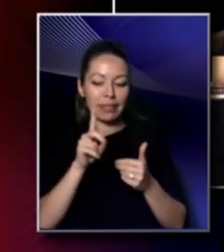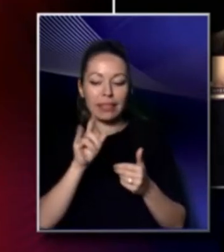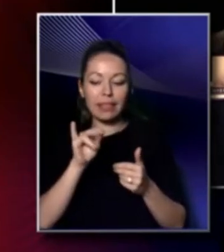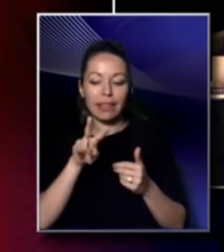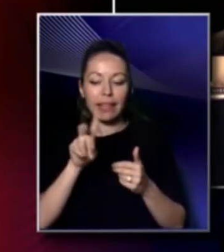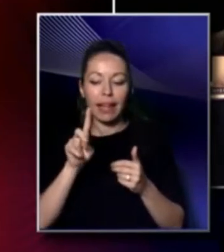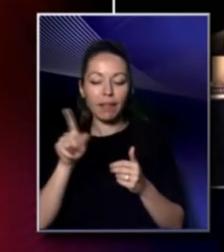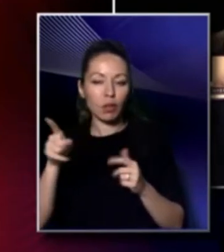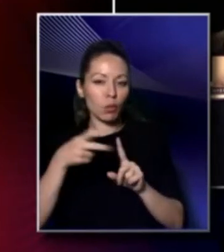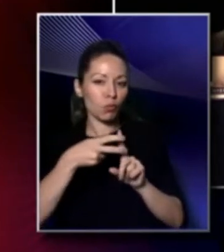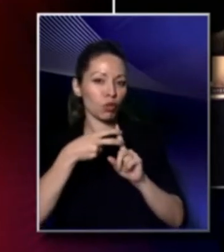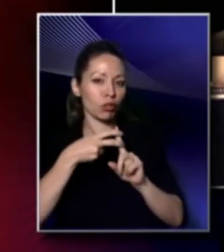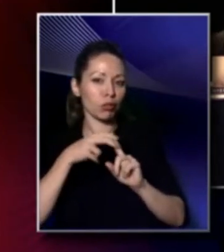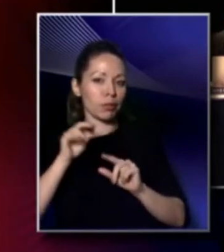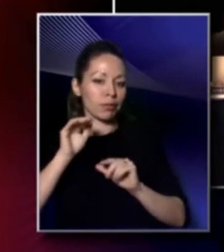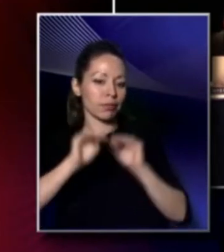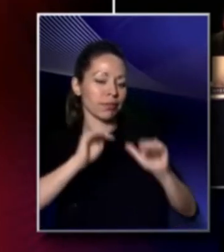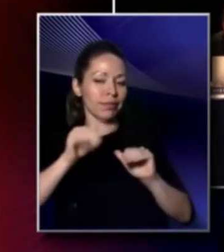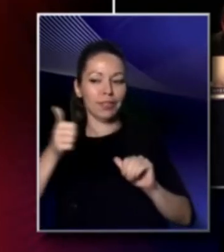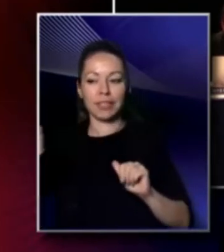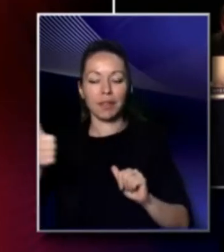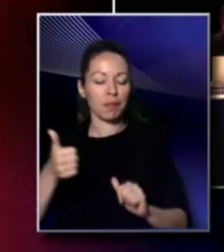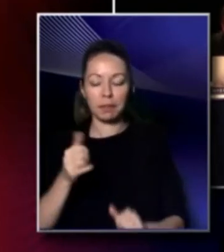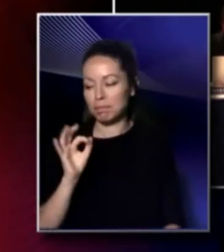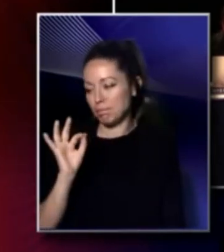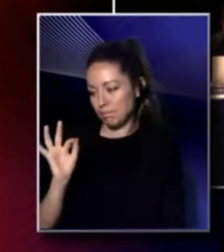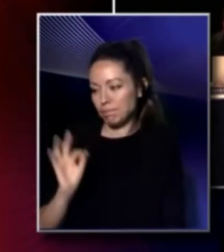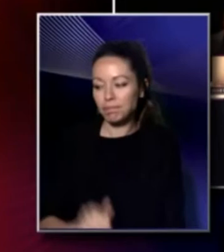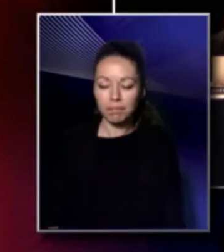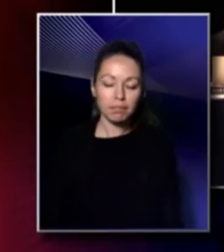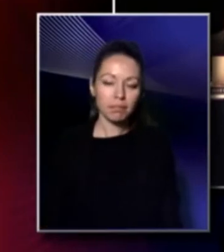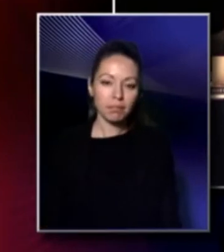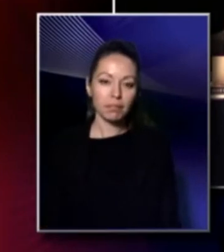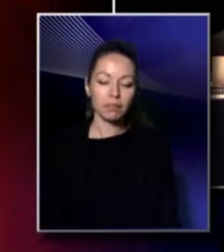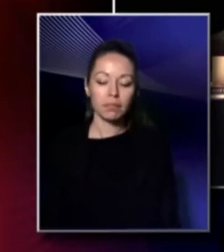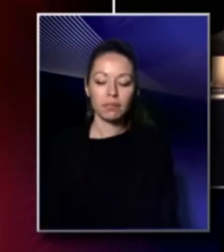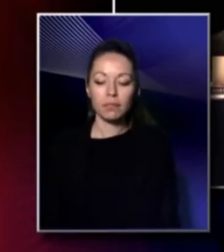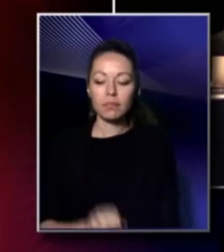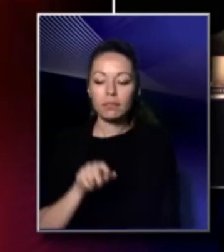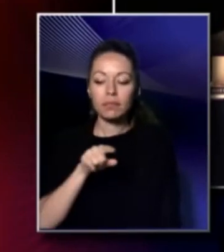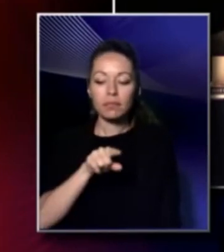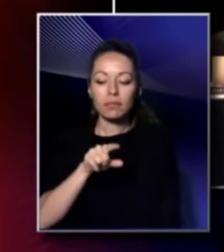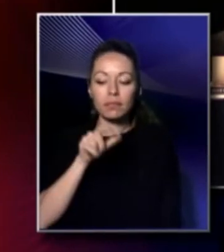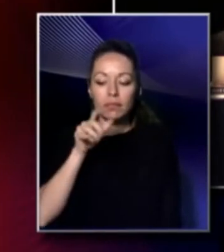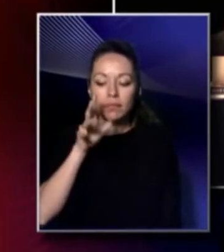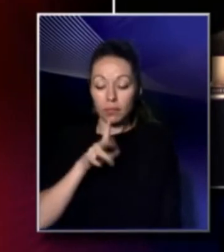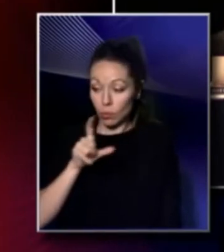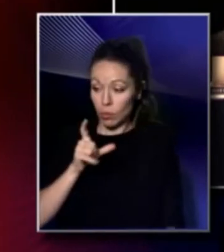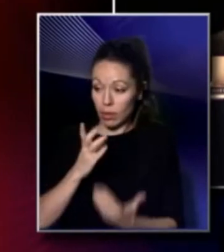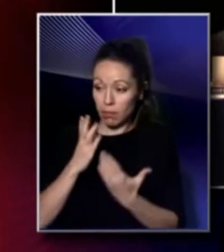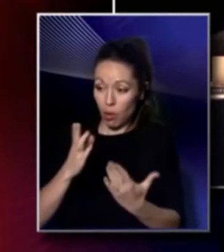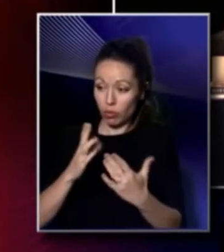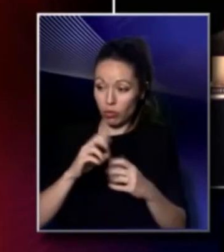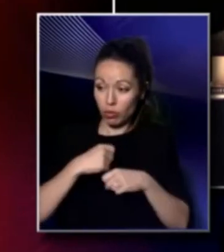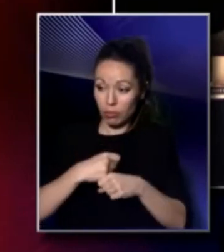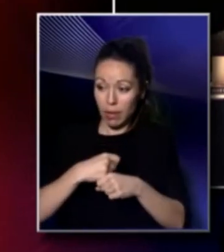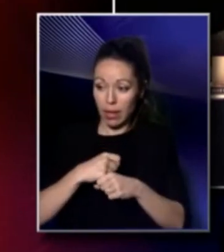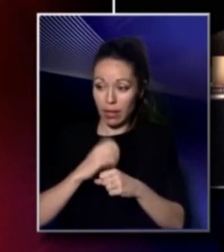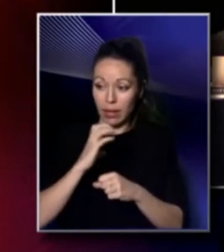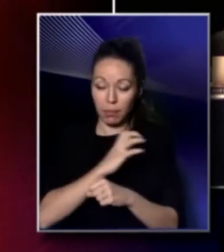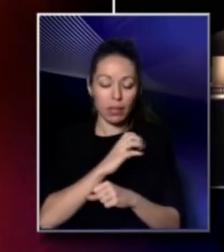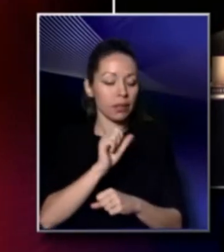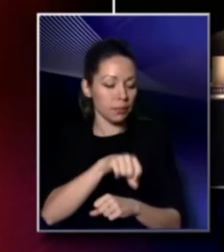the recruitment up to you. Very well. Okay, thank you. Mr. President, do we need a motion to create these committees? We